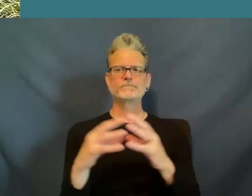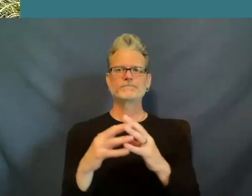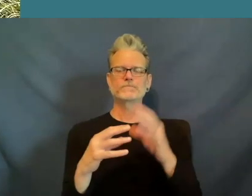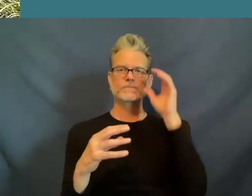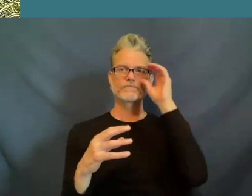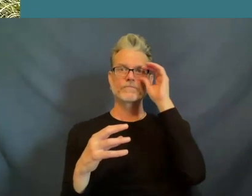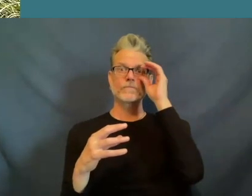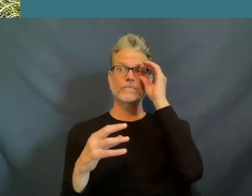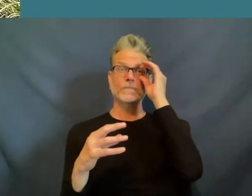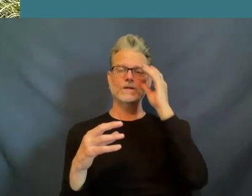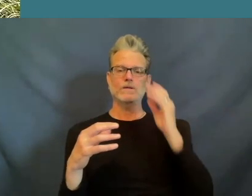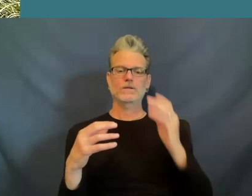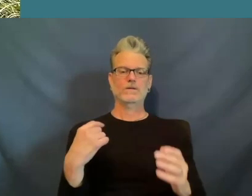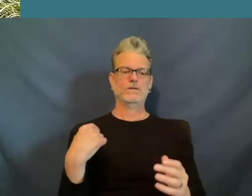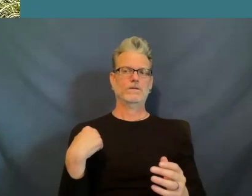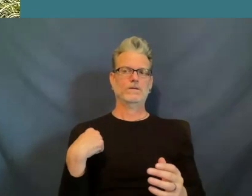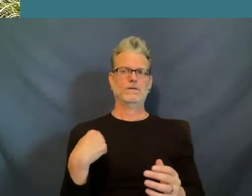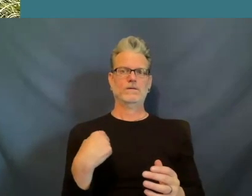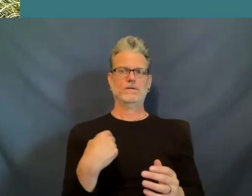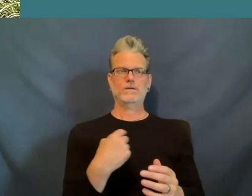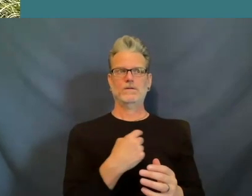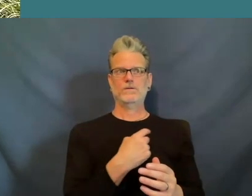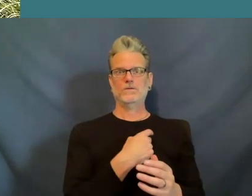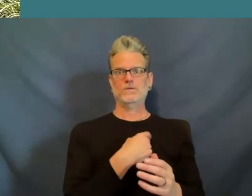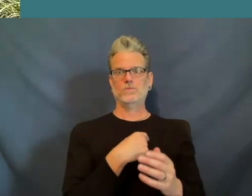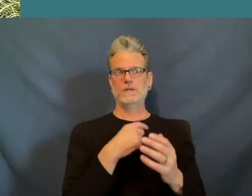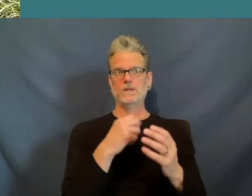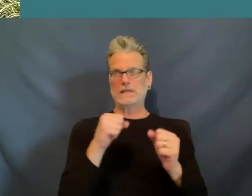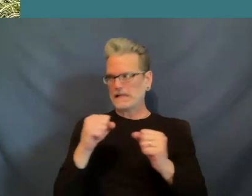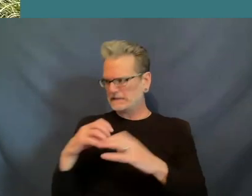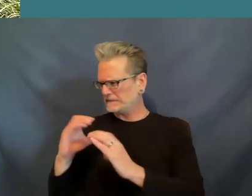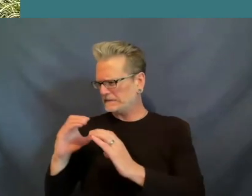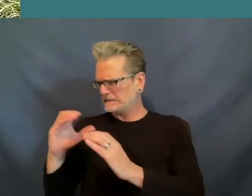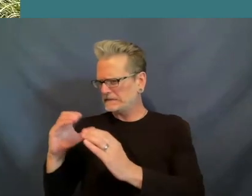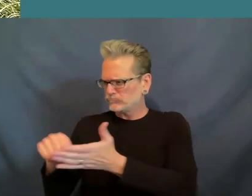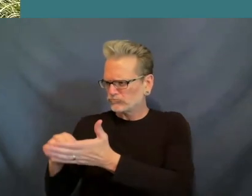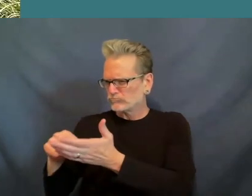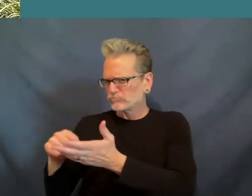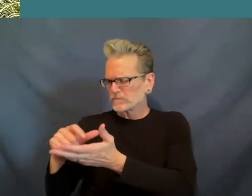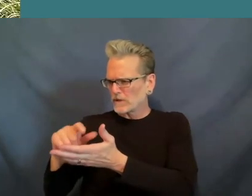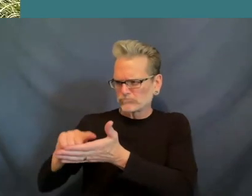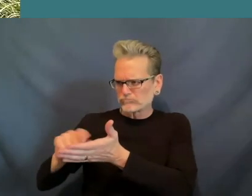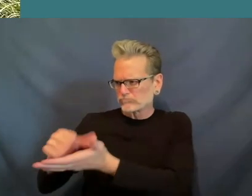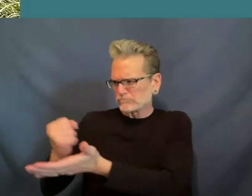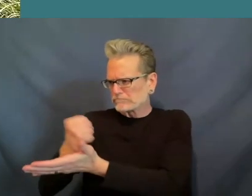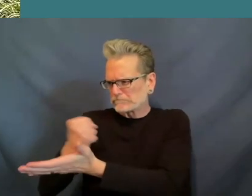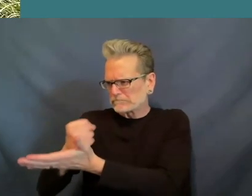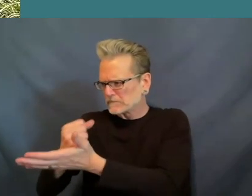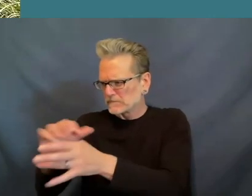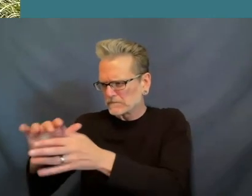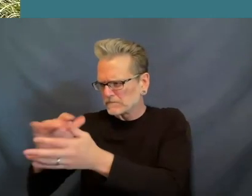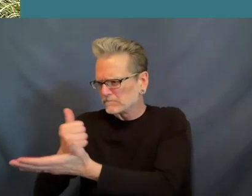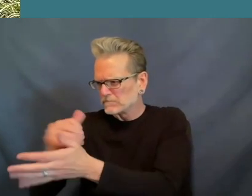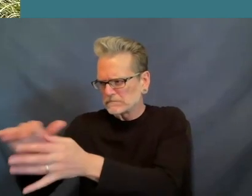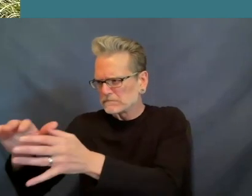If we continue on, we can look for something real quick and put that into the chat. I also know that it is more explained. It